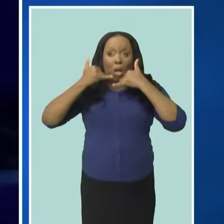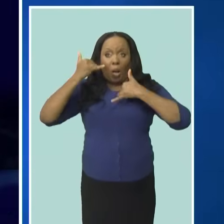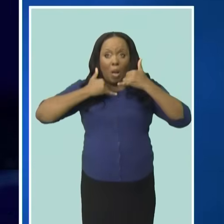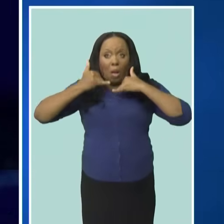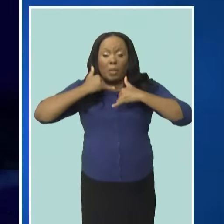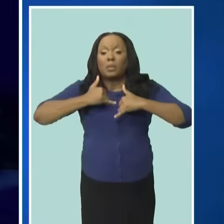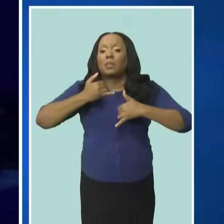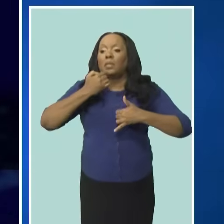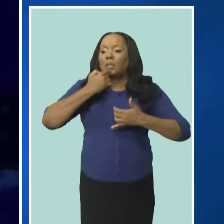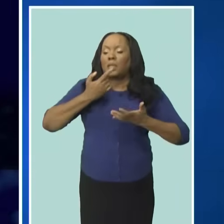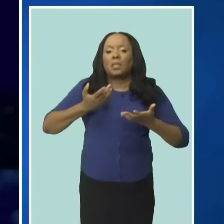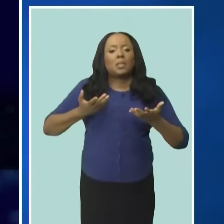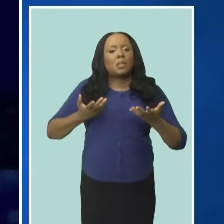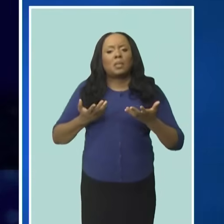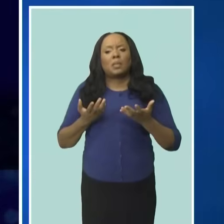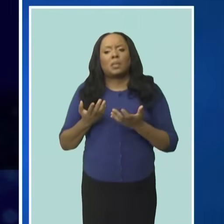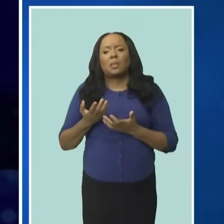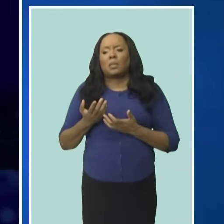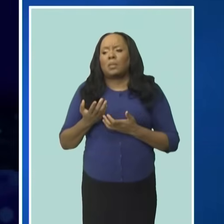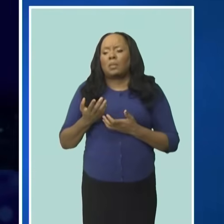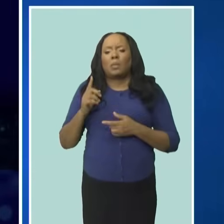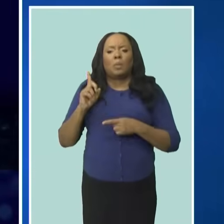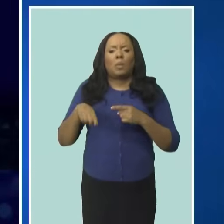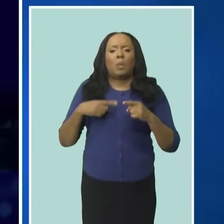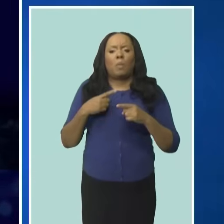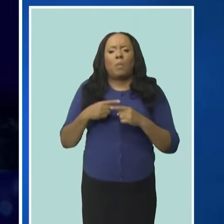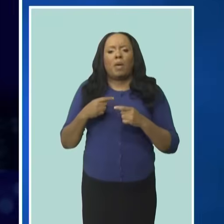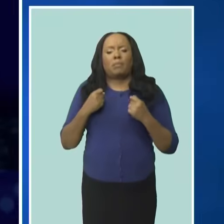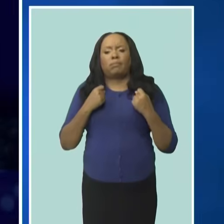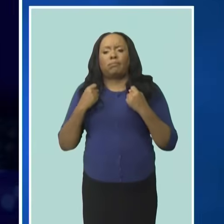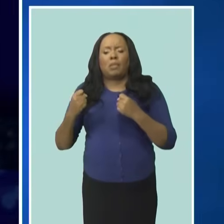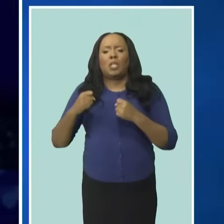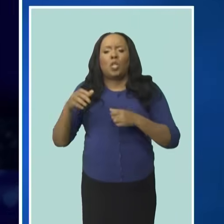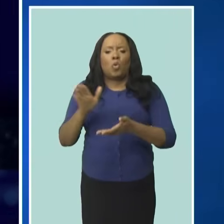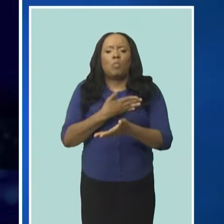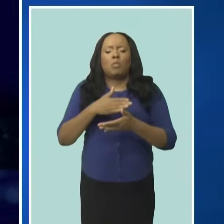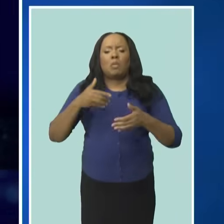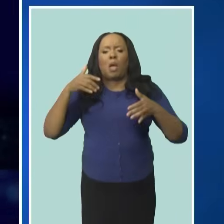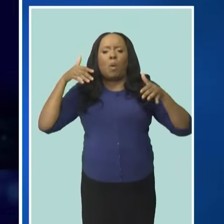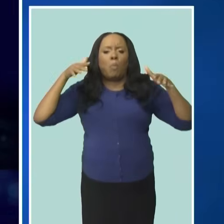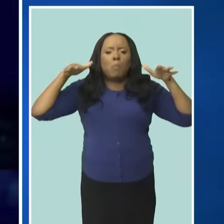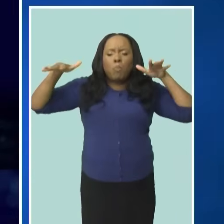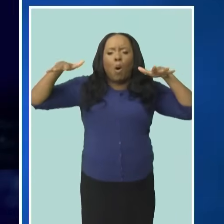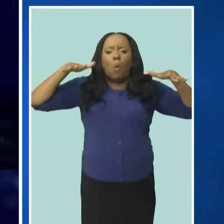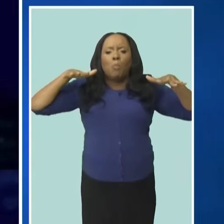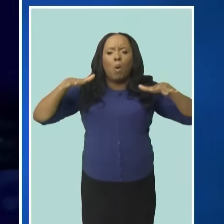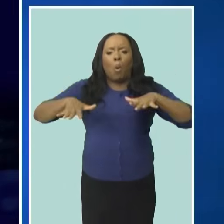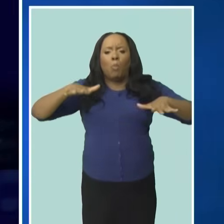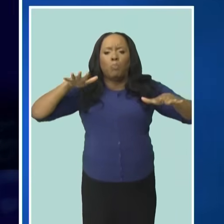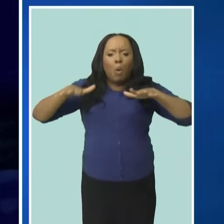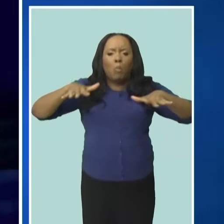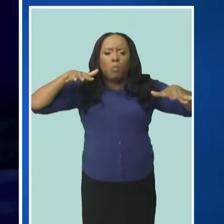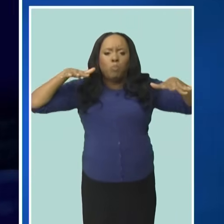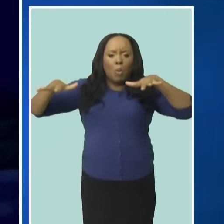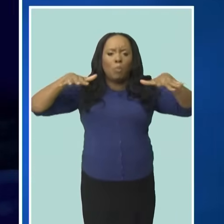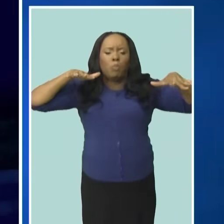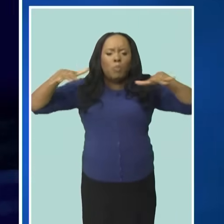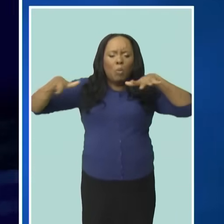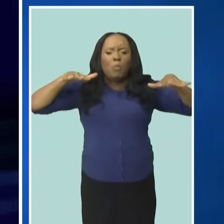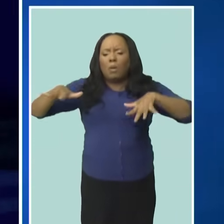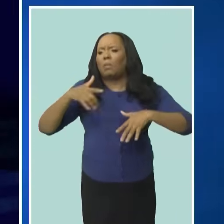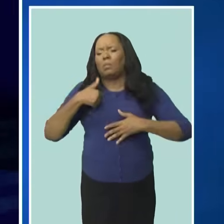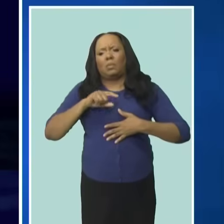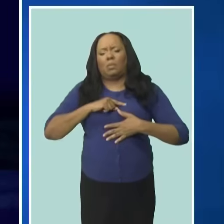that this particular vehicle comes to school with the music ponging, and a lot of school children get on board. We go, we investigate